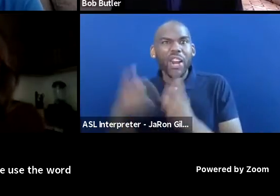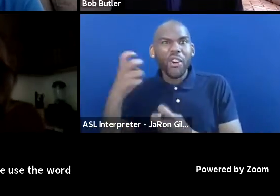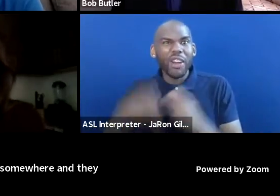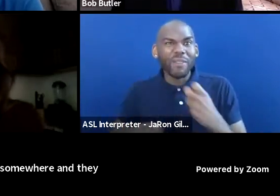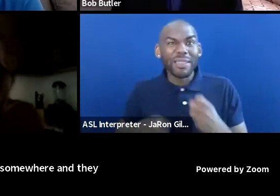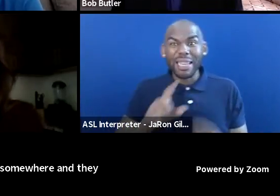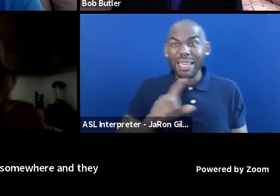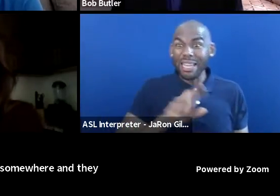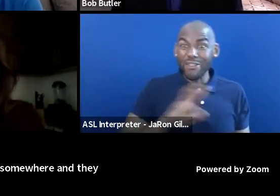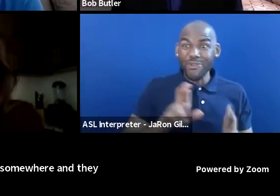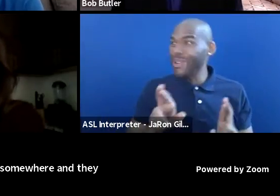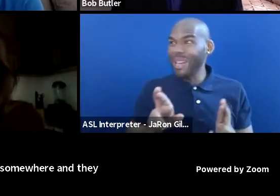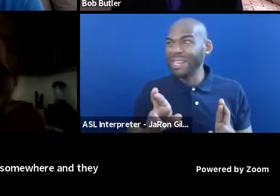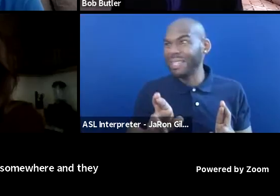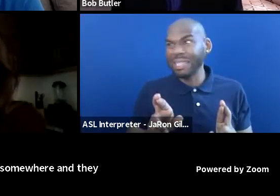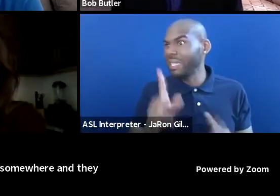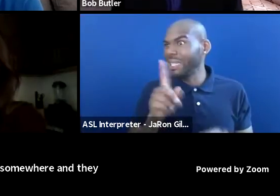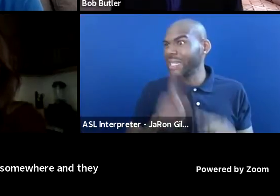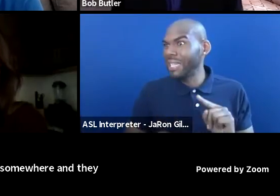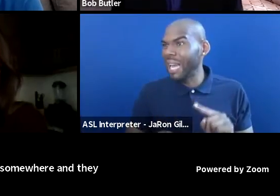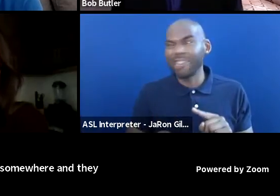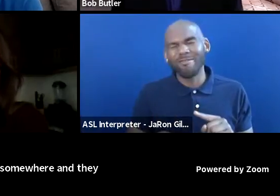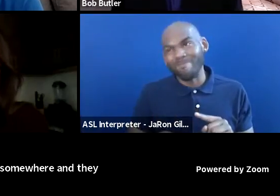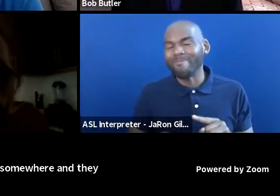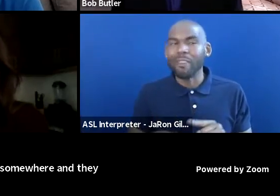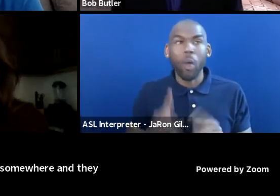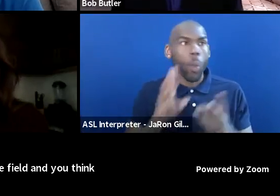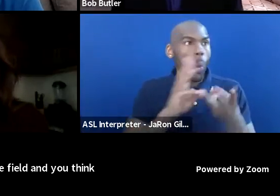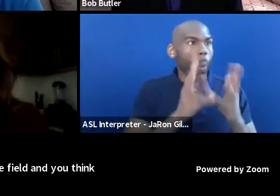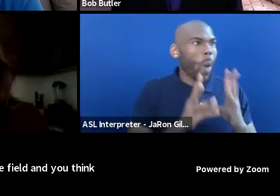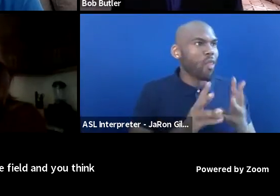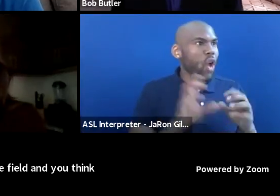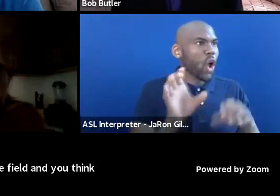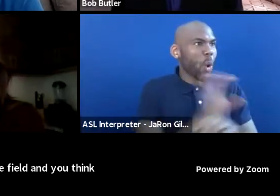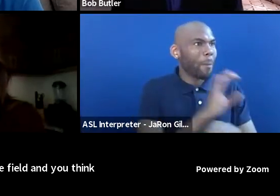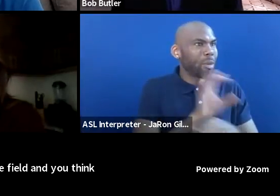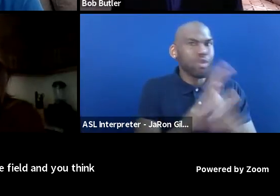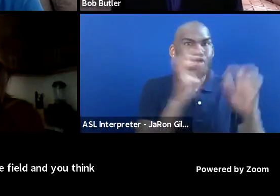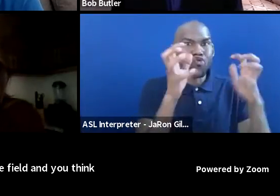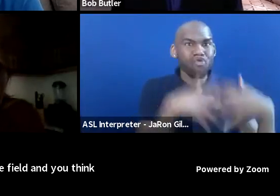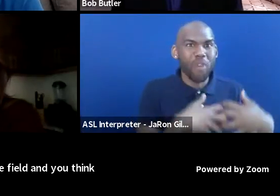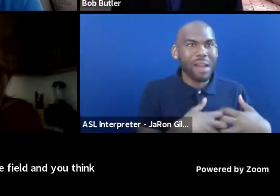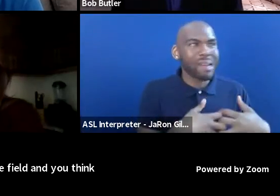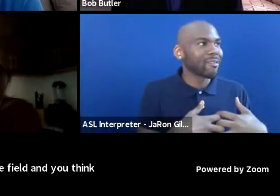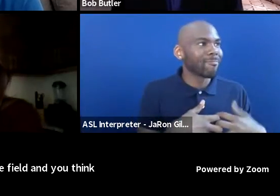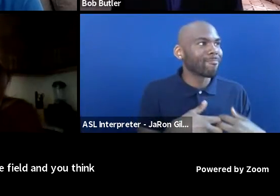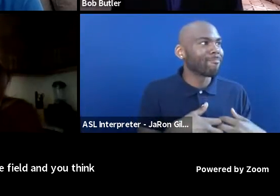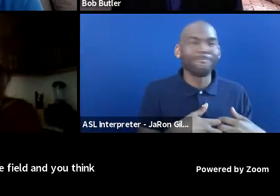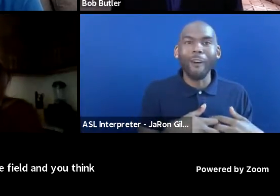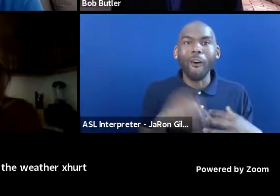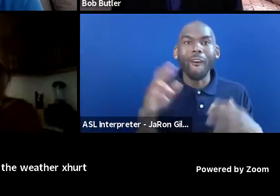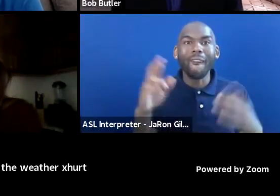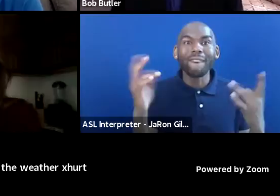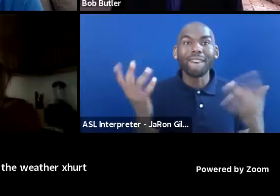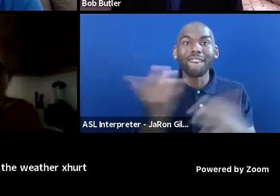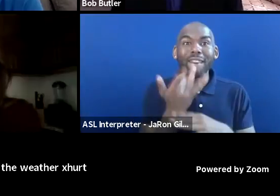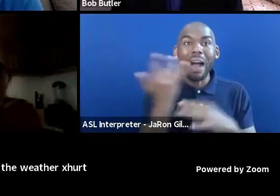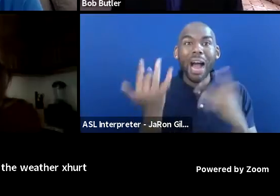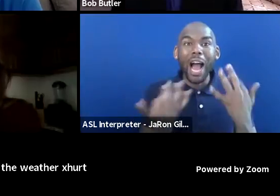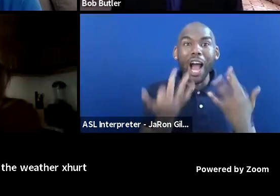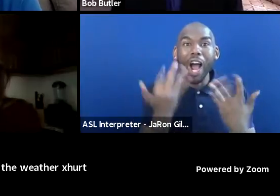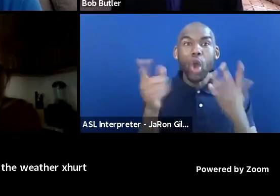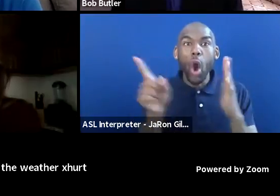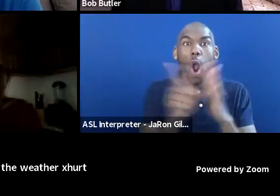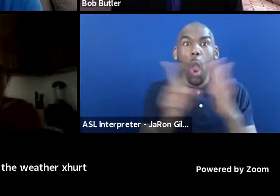next and it's not going to happen, or the weather computers all just crashed, or a fire alarm is going off in the background. It's